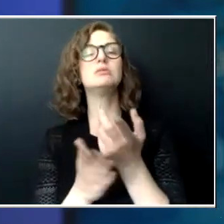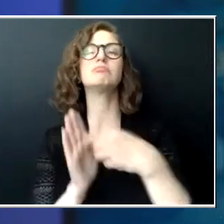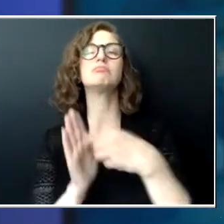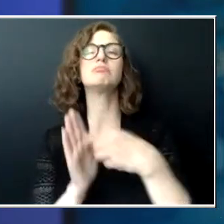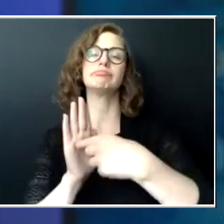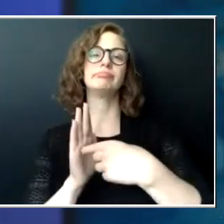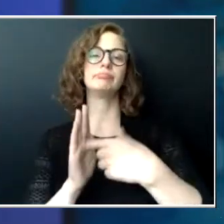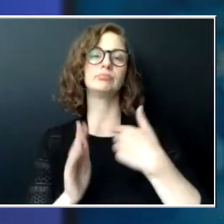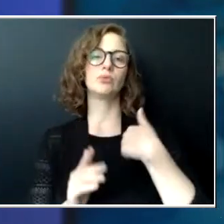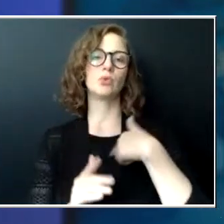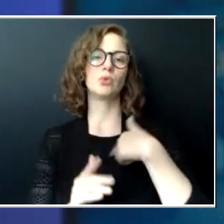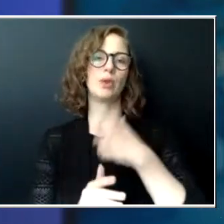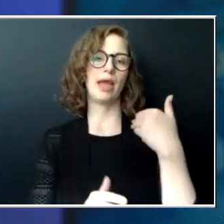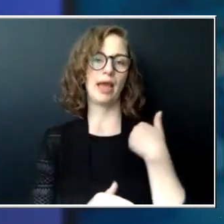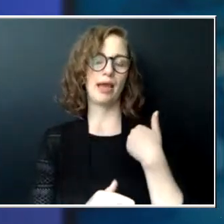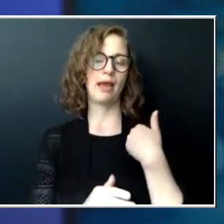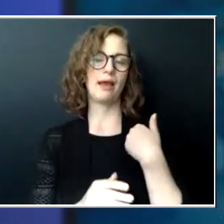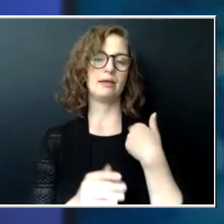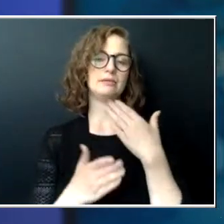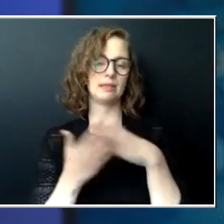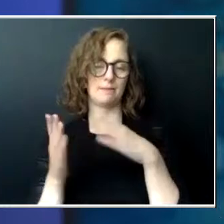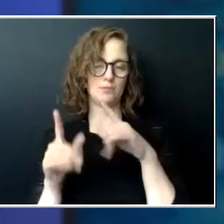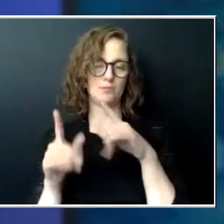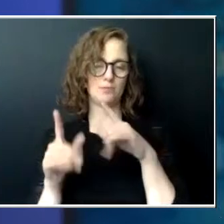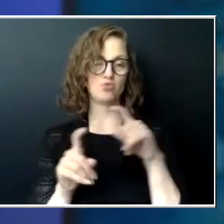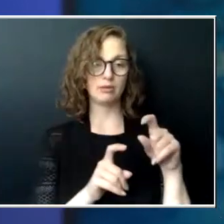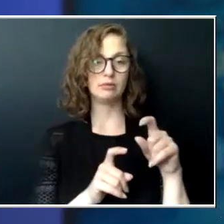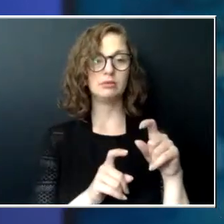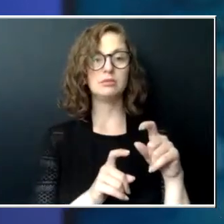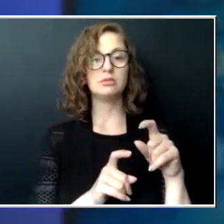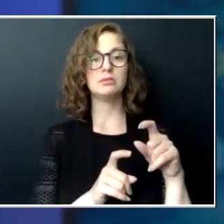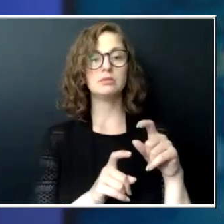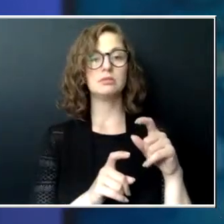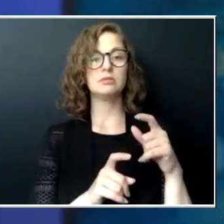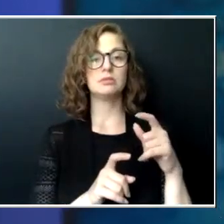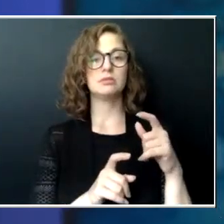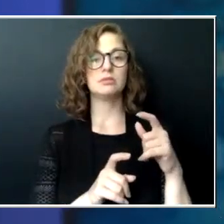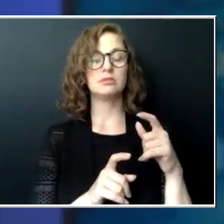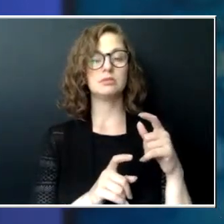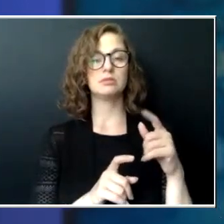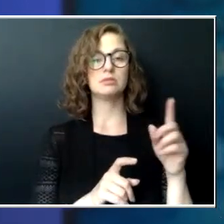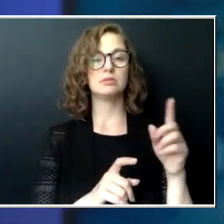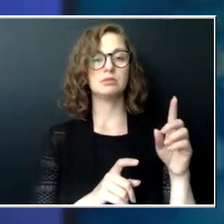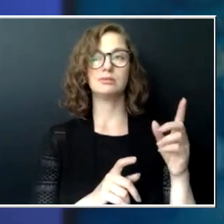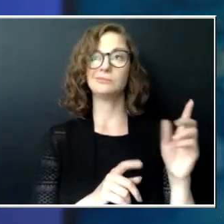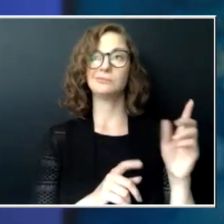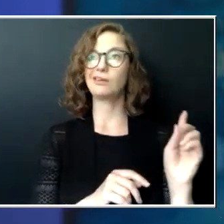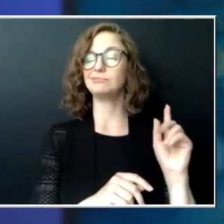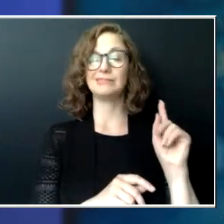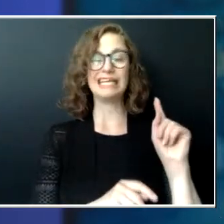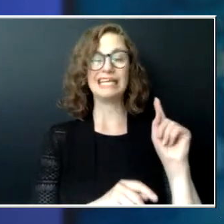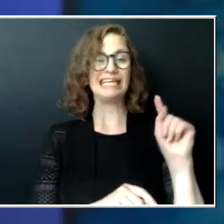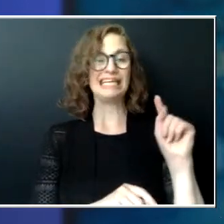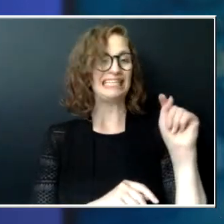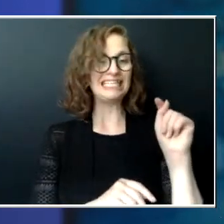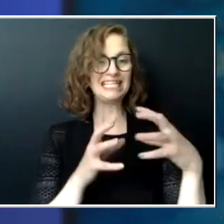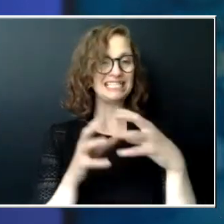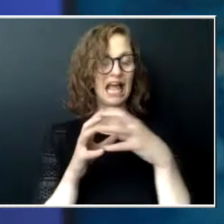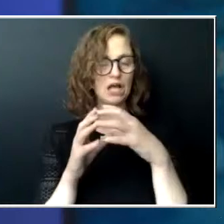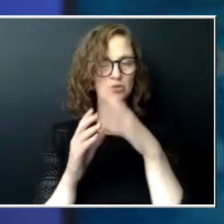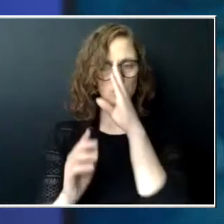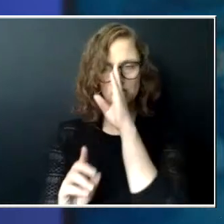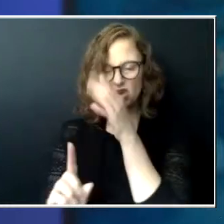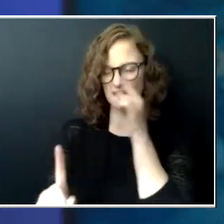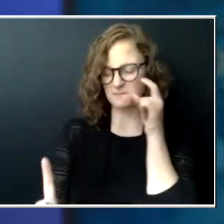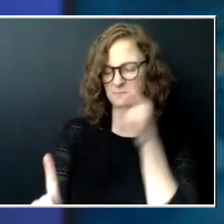in which we had T cells that were directed against certain viruses. So not exactly CAR T, although there can be CAR